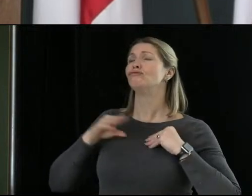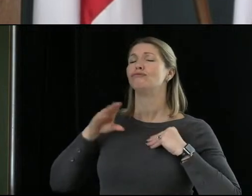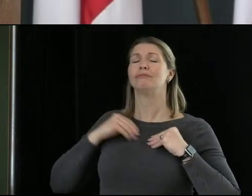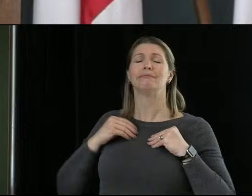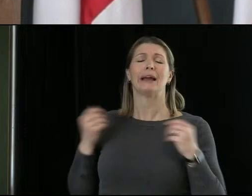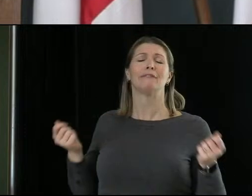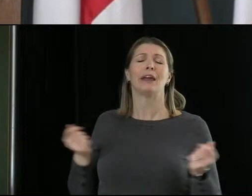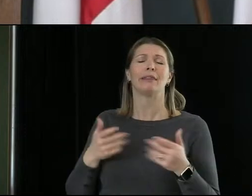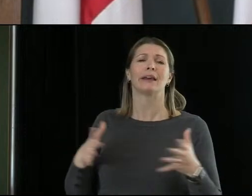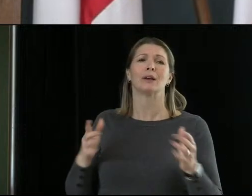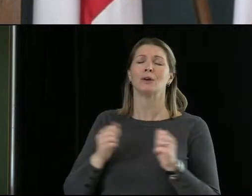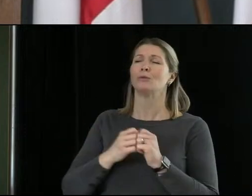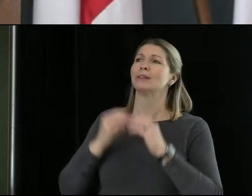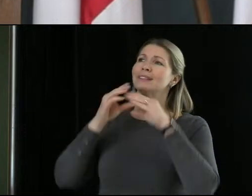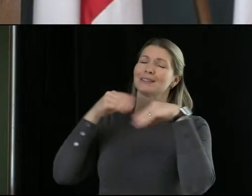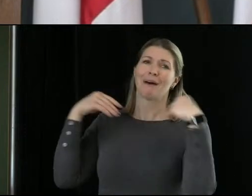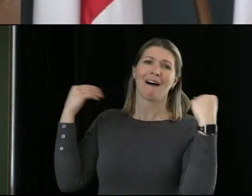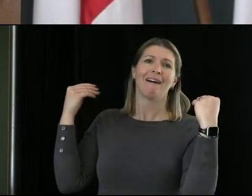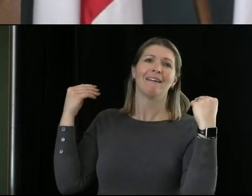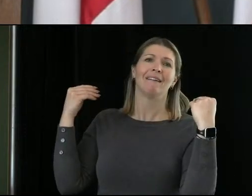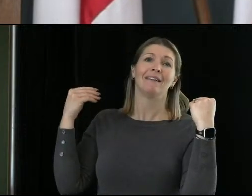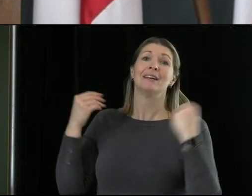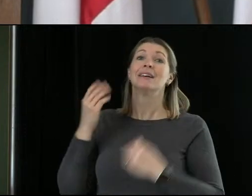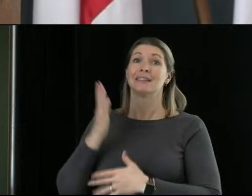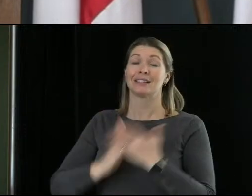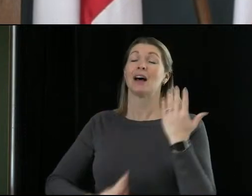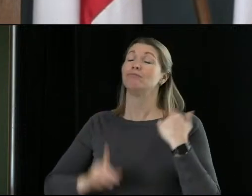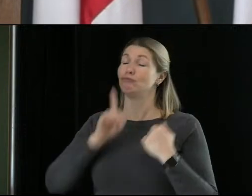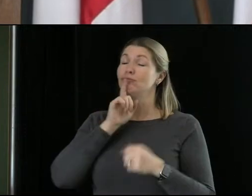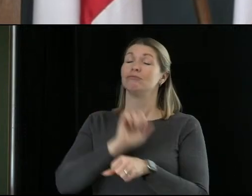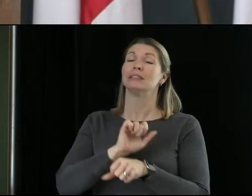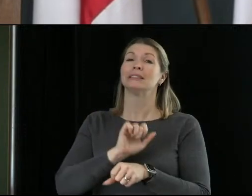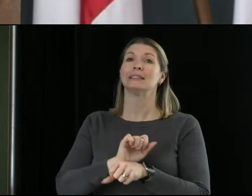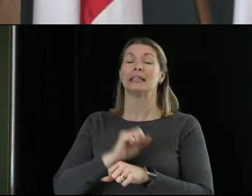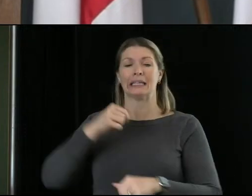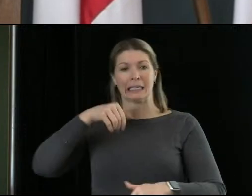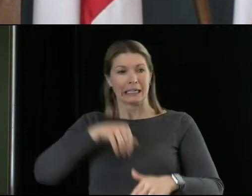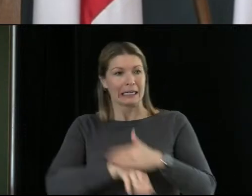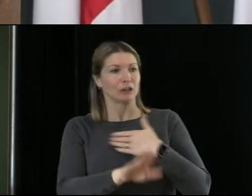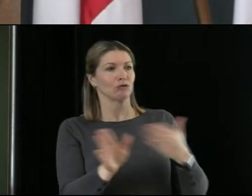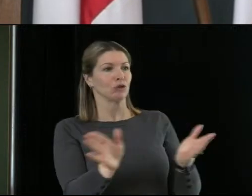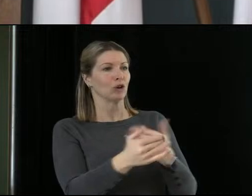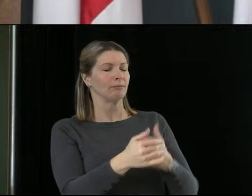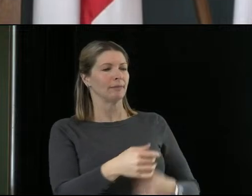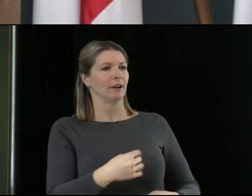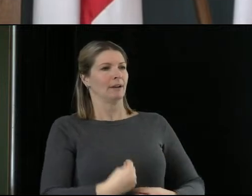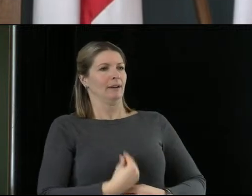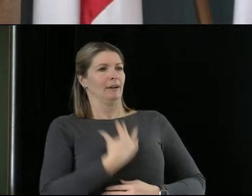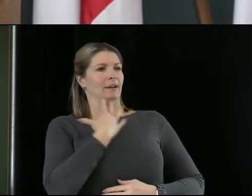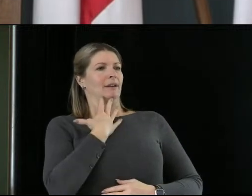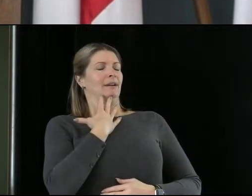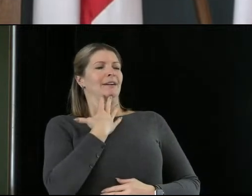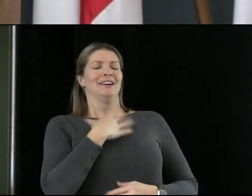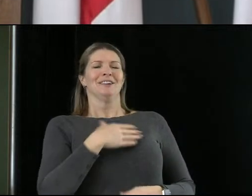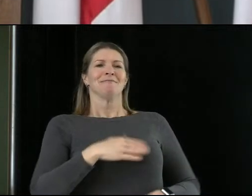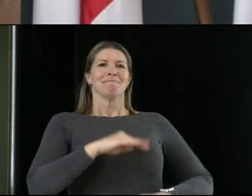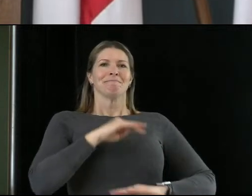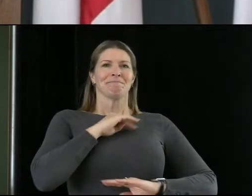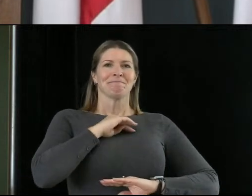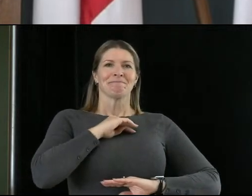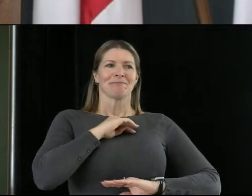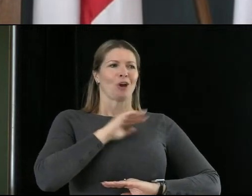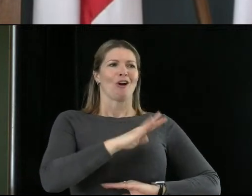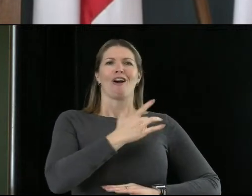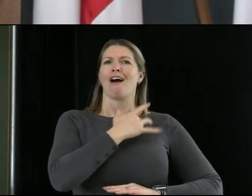smile. Some would say she would light up the room as she walked in. She had the purest heart